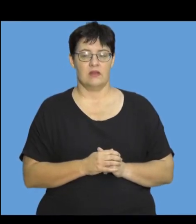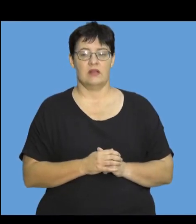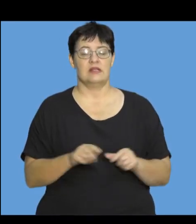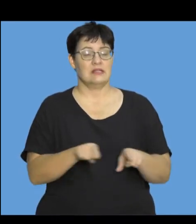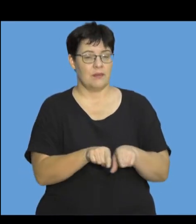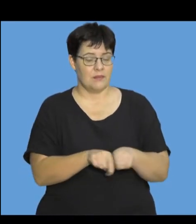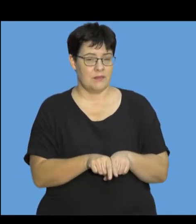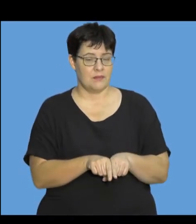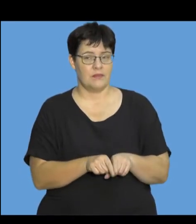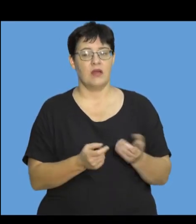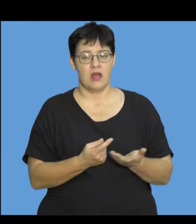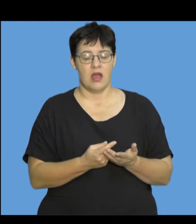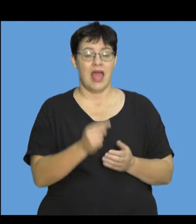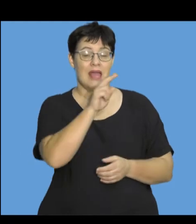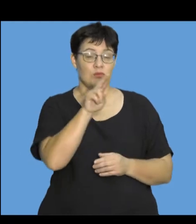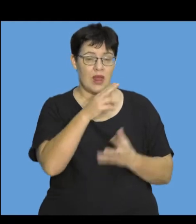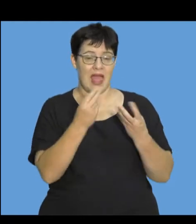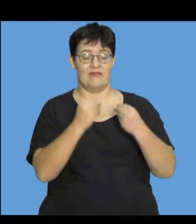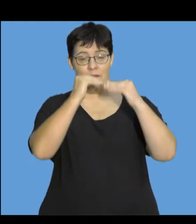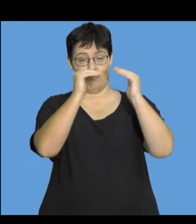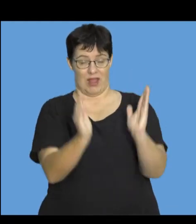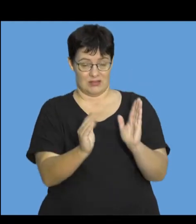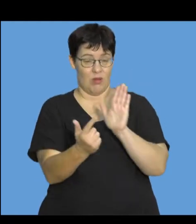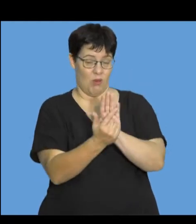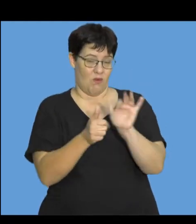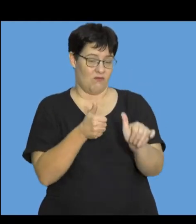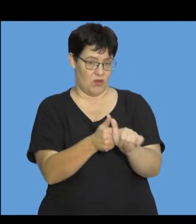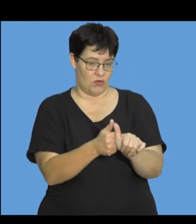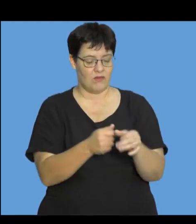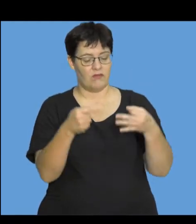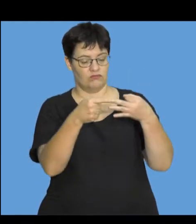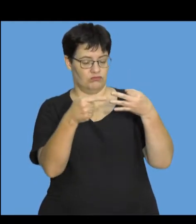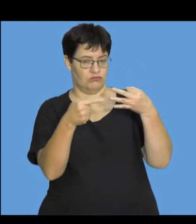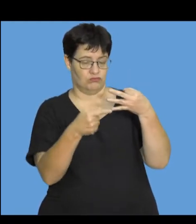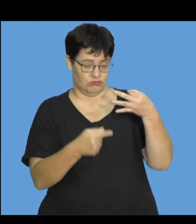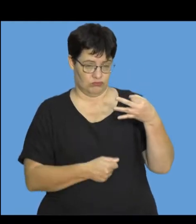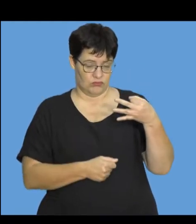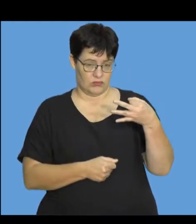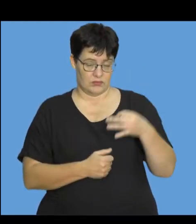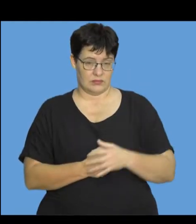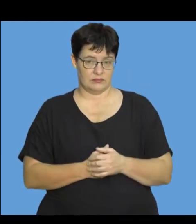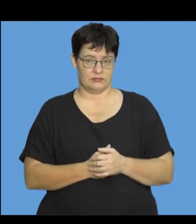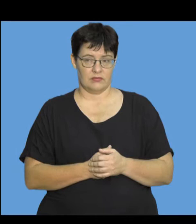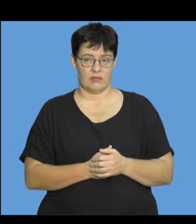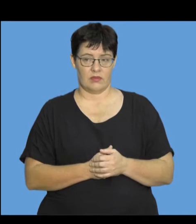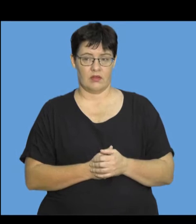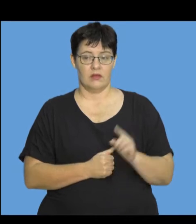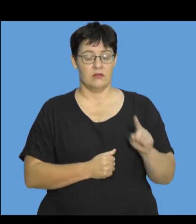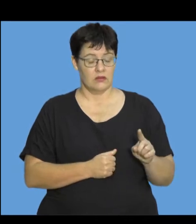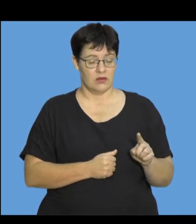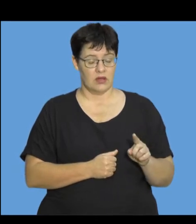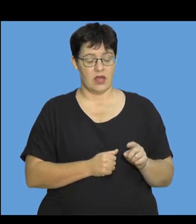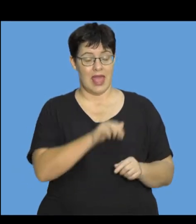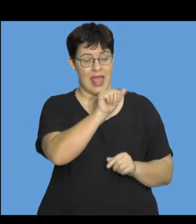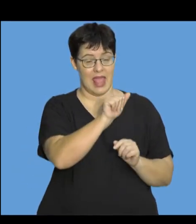we also have the laws of exponents that have to do with brackets, and there's three of them, right? When we raise one